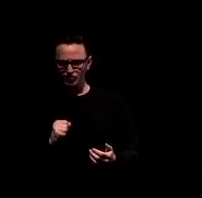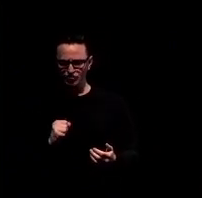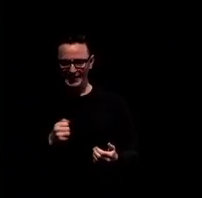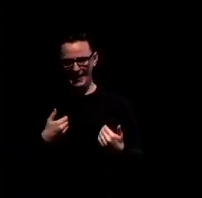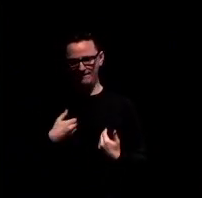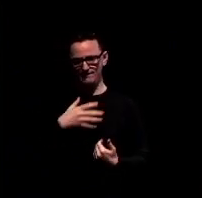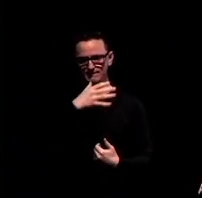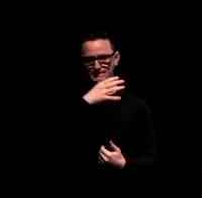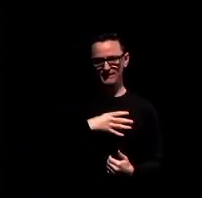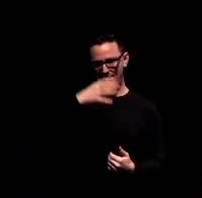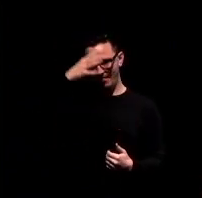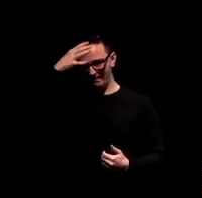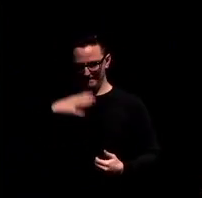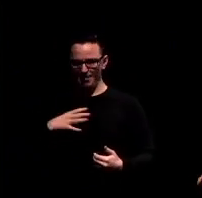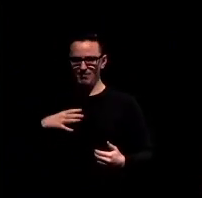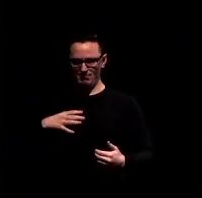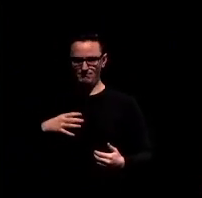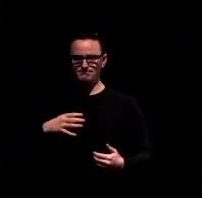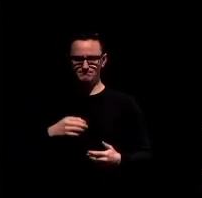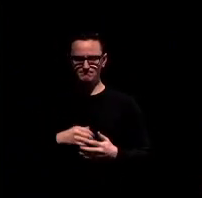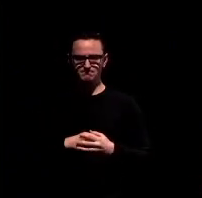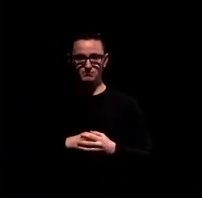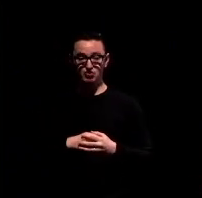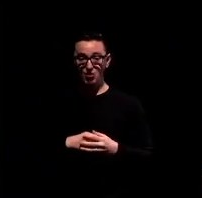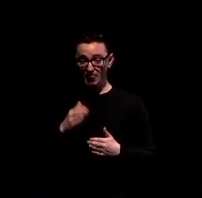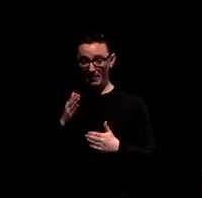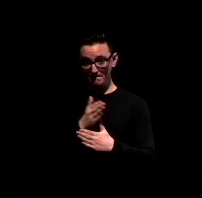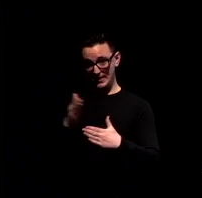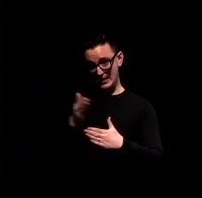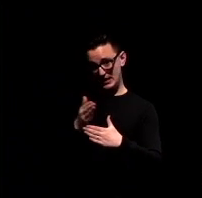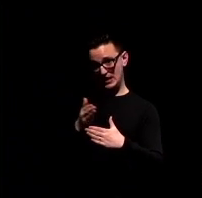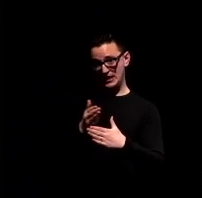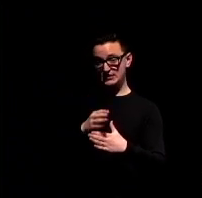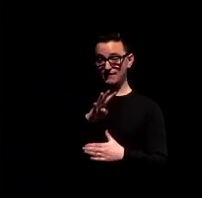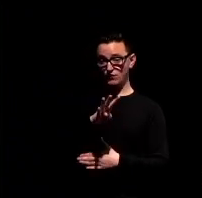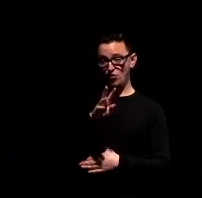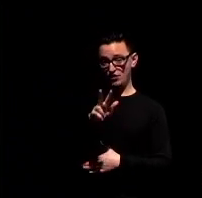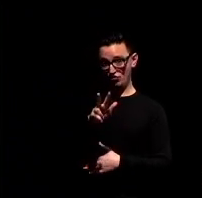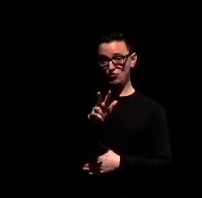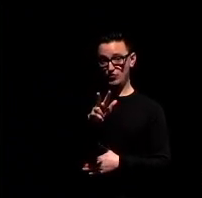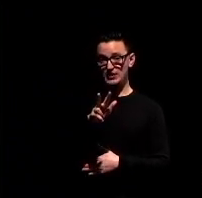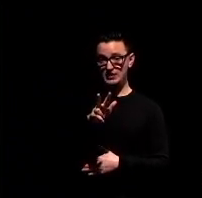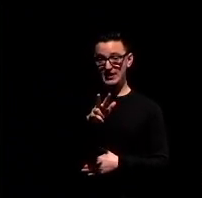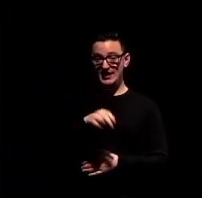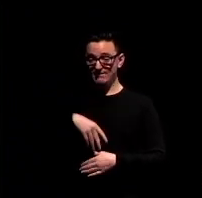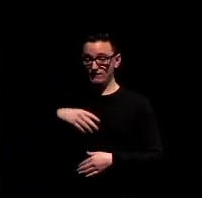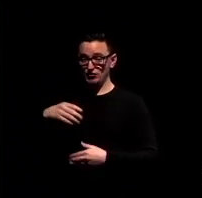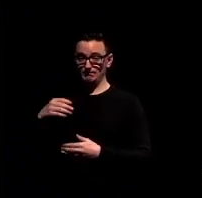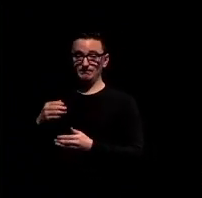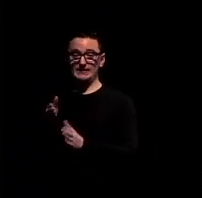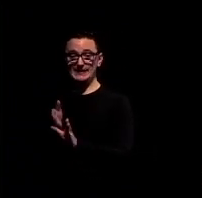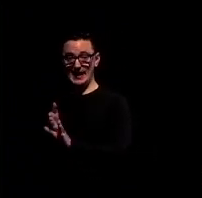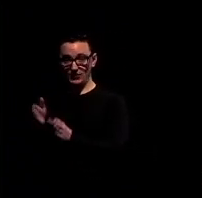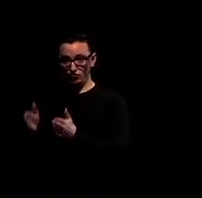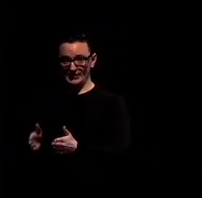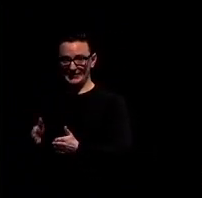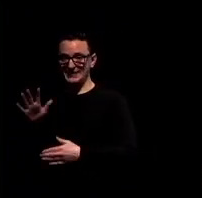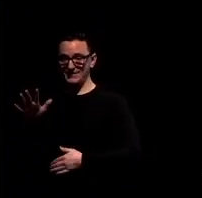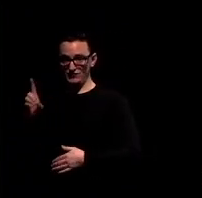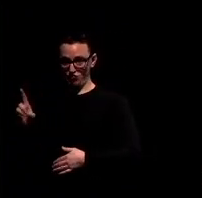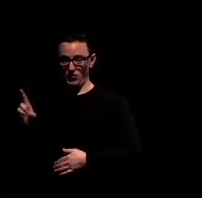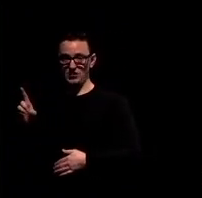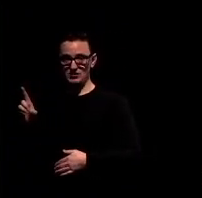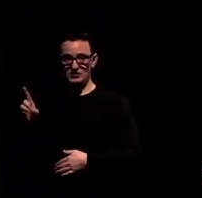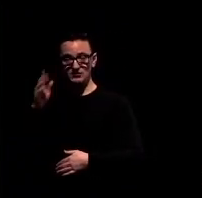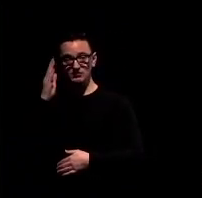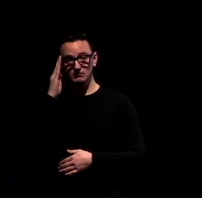their studies. And so we can see the median age is 43, and for psychiatrists, it's 51. And that we actually have to really